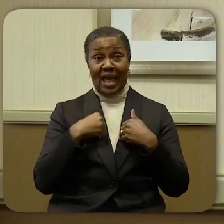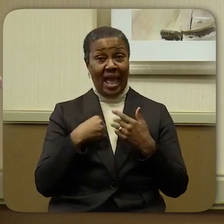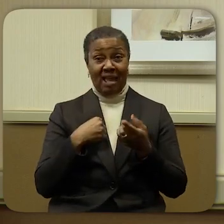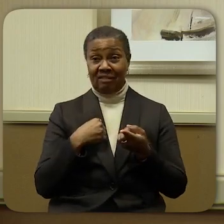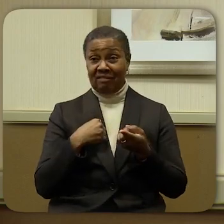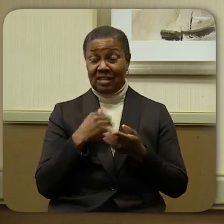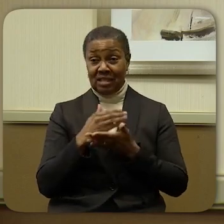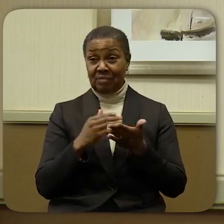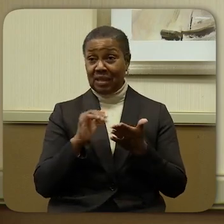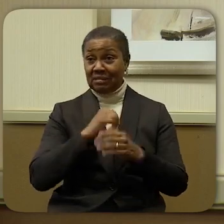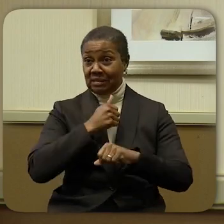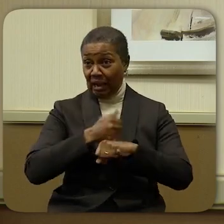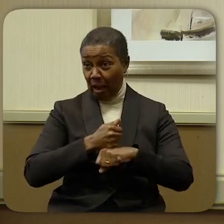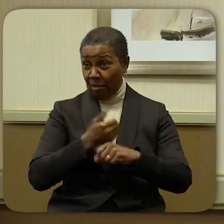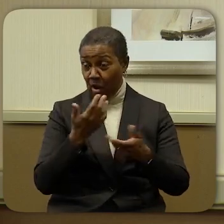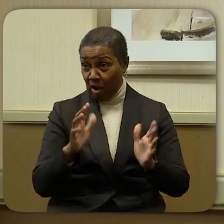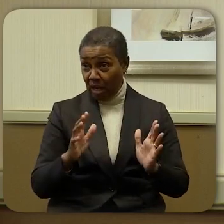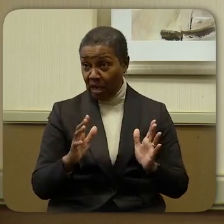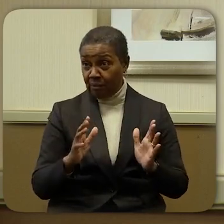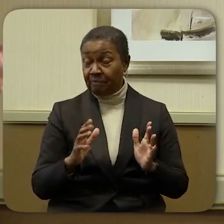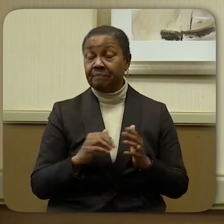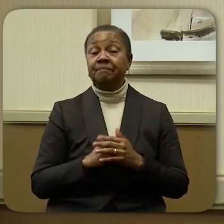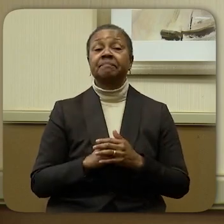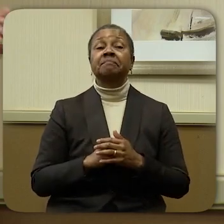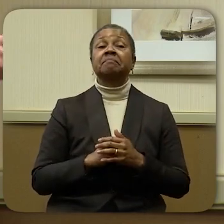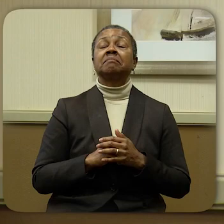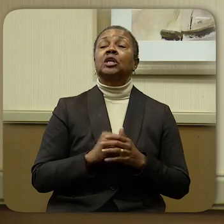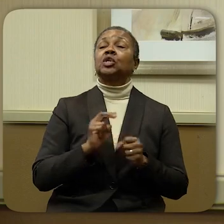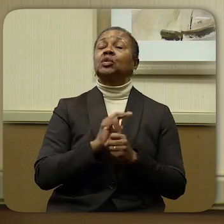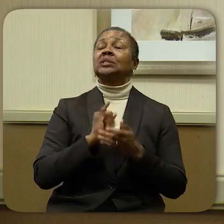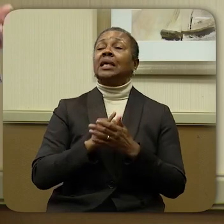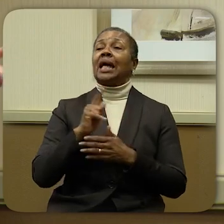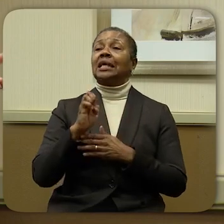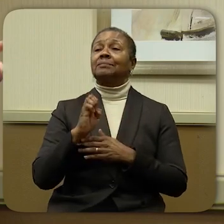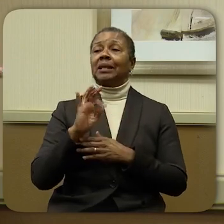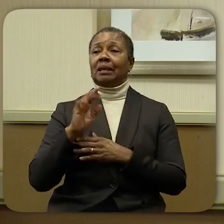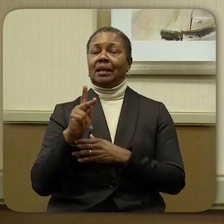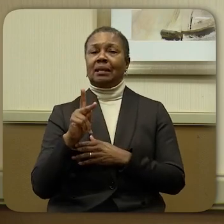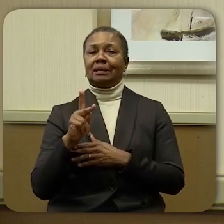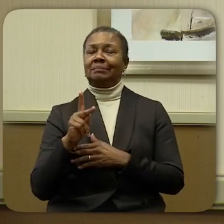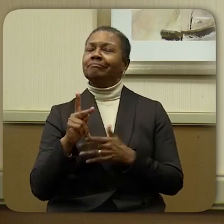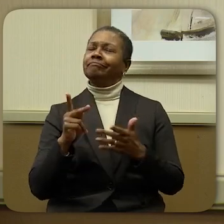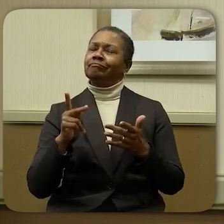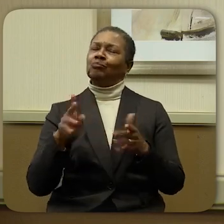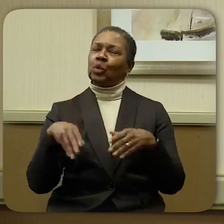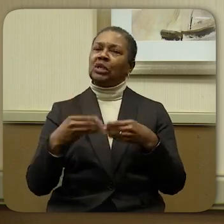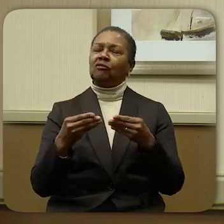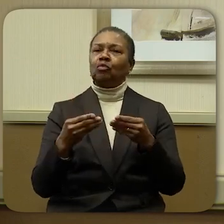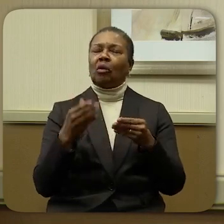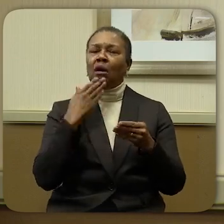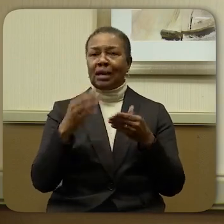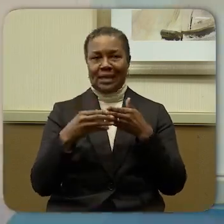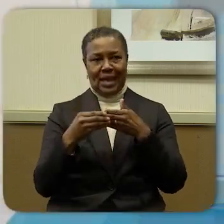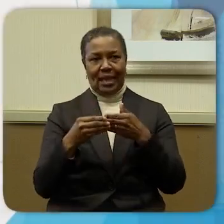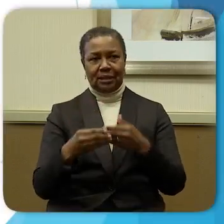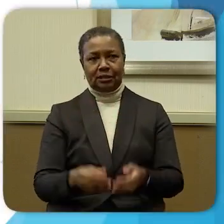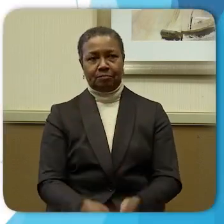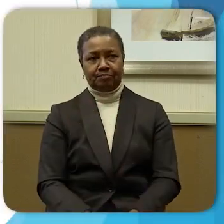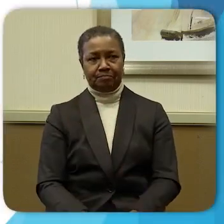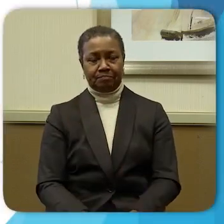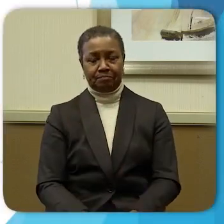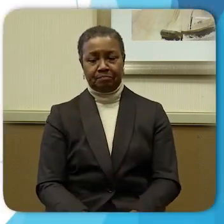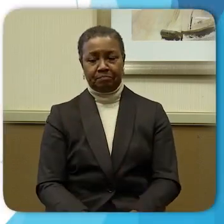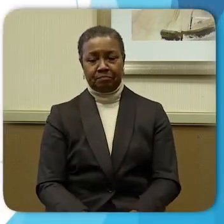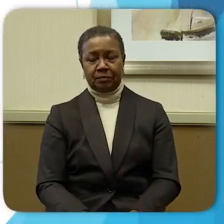have something set in place about this is what we do, using that to say this is generally what best practice is. So